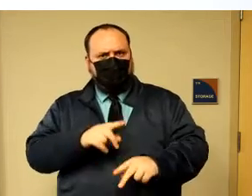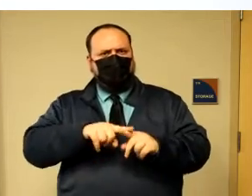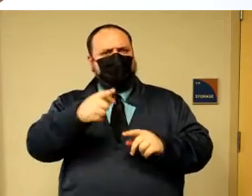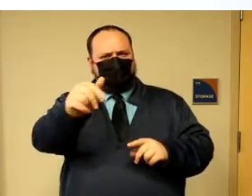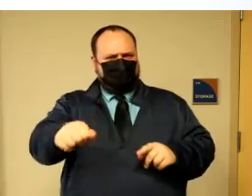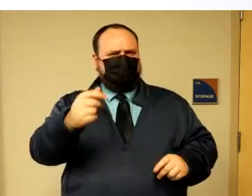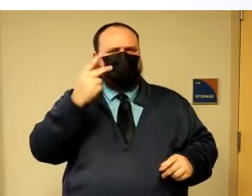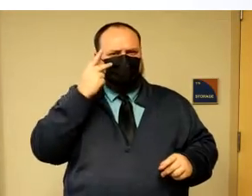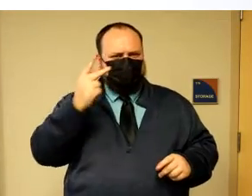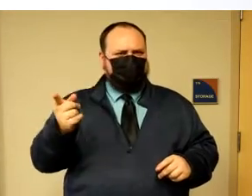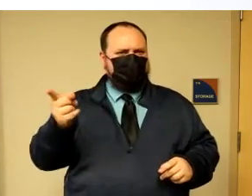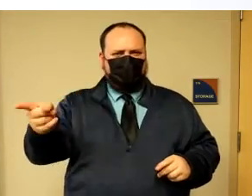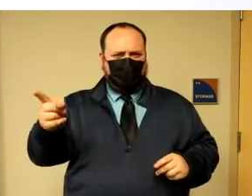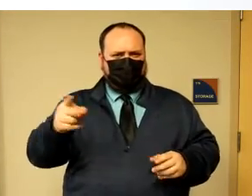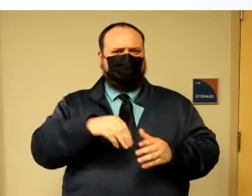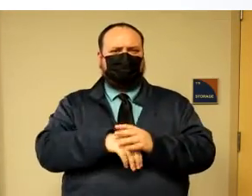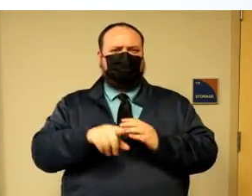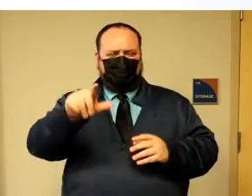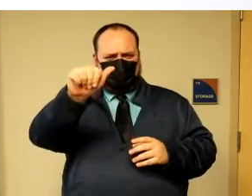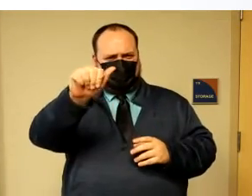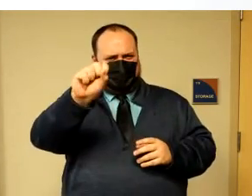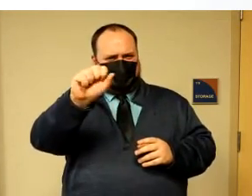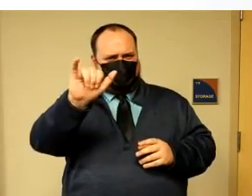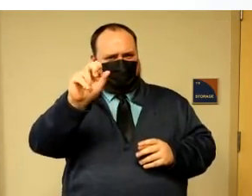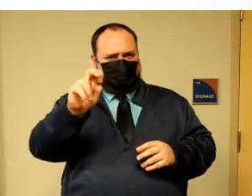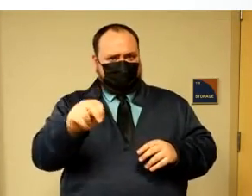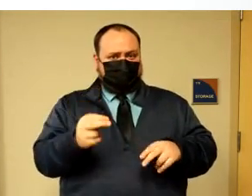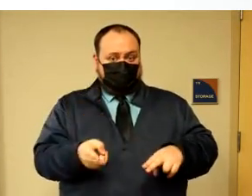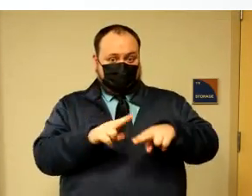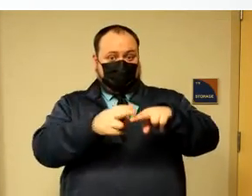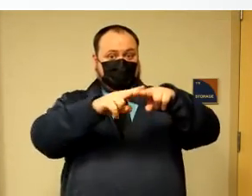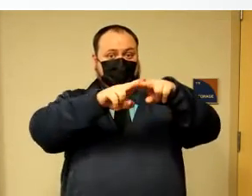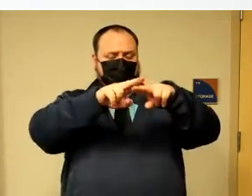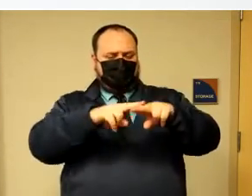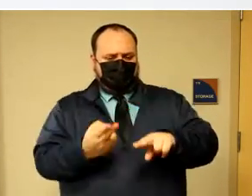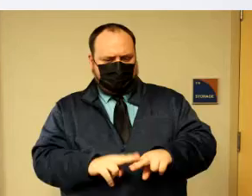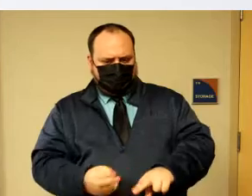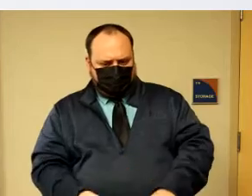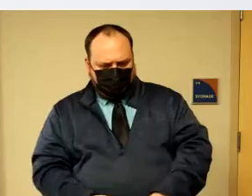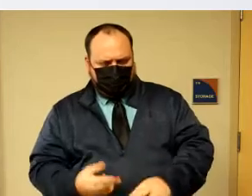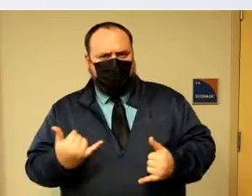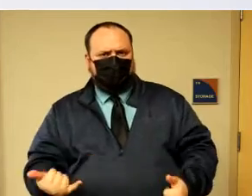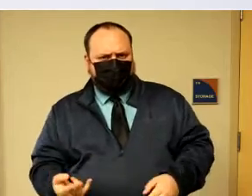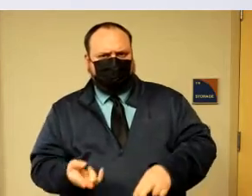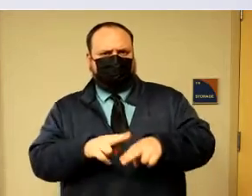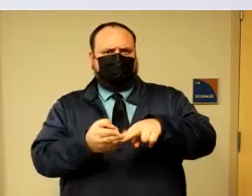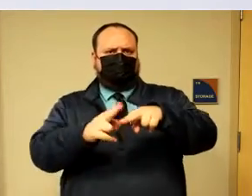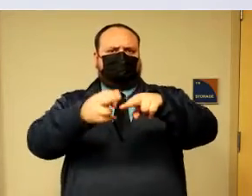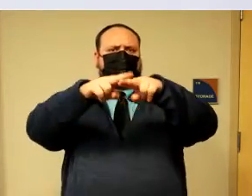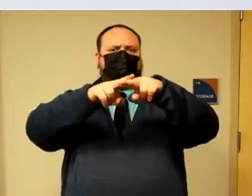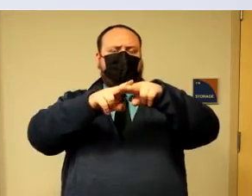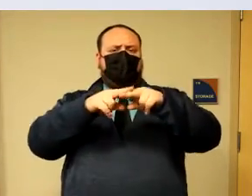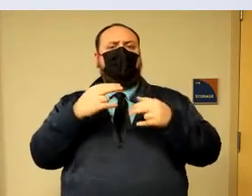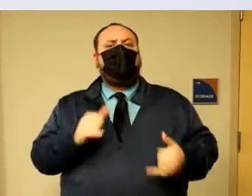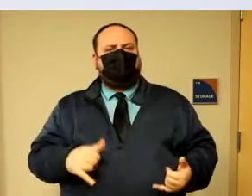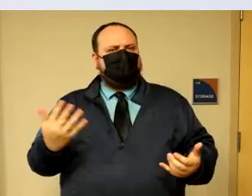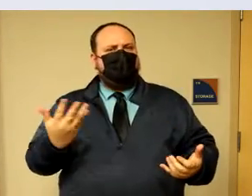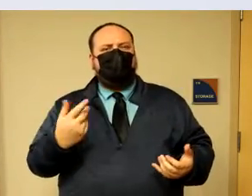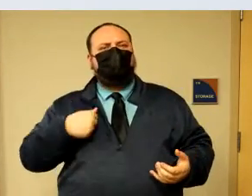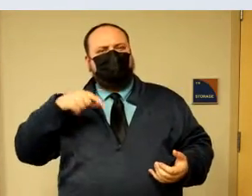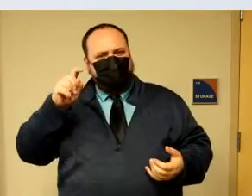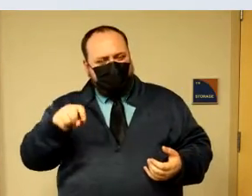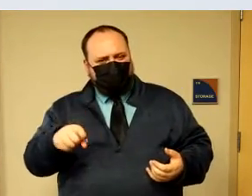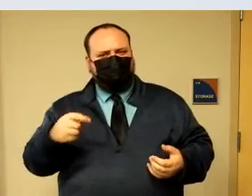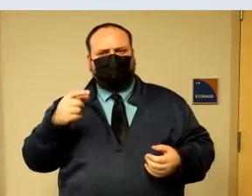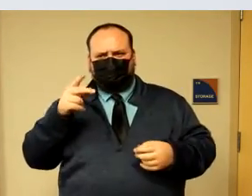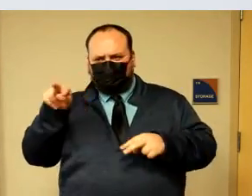Asian population was increasing, then it decreased, and then it started increasing again, right? So that's what we need to take into